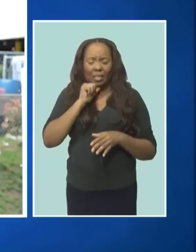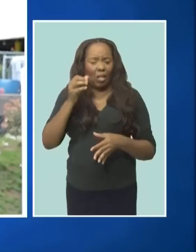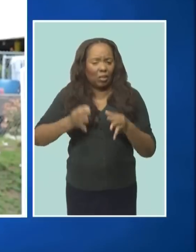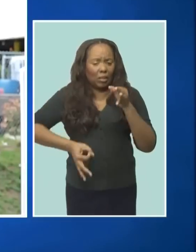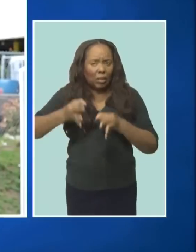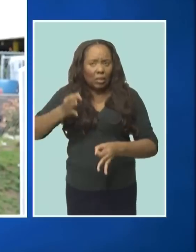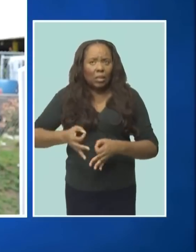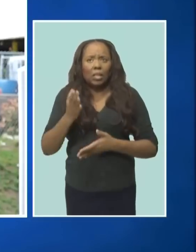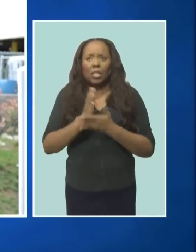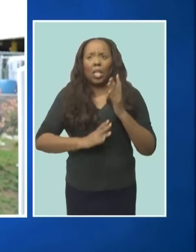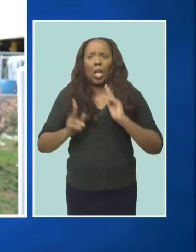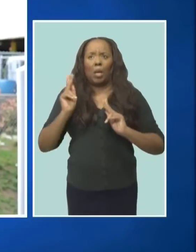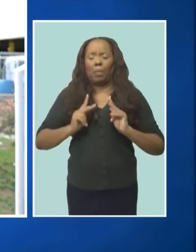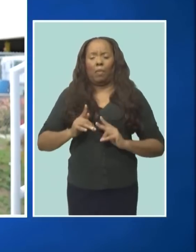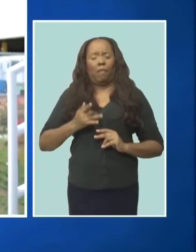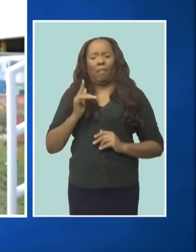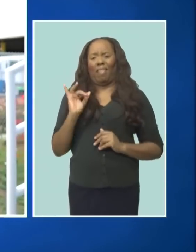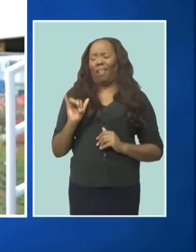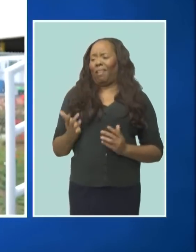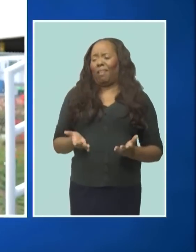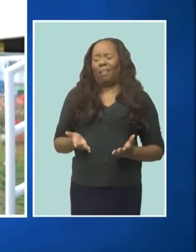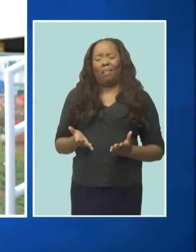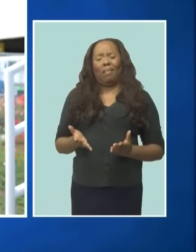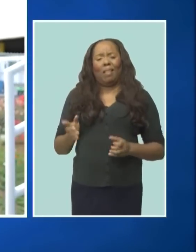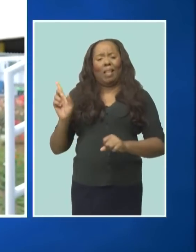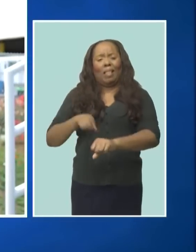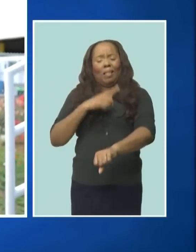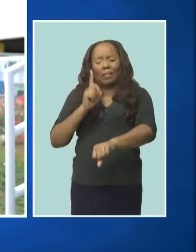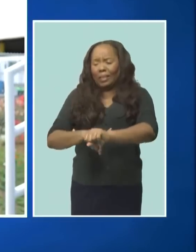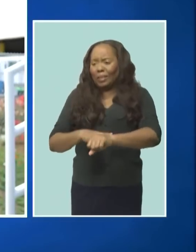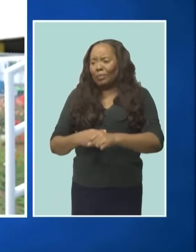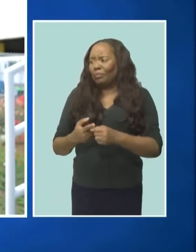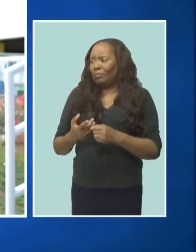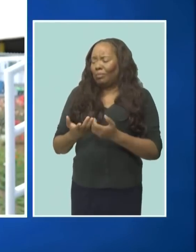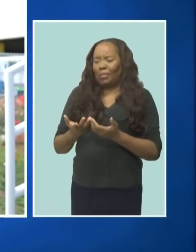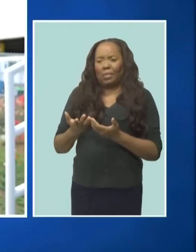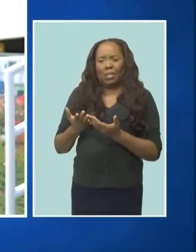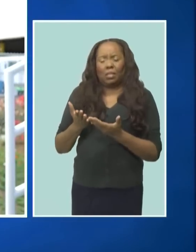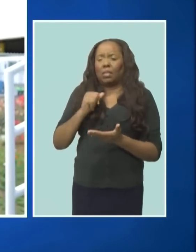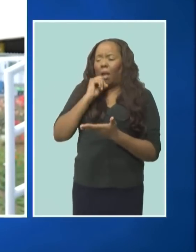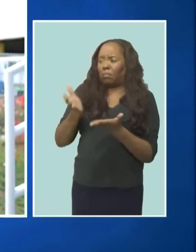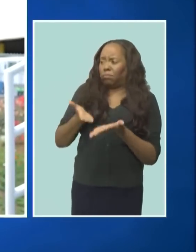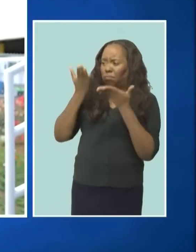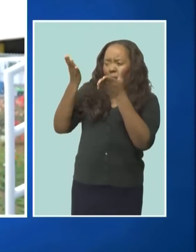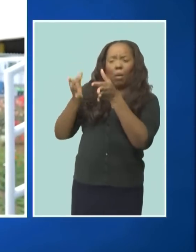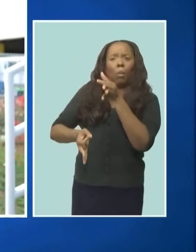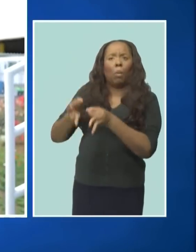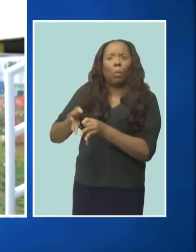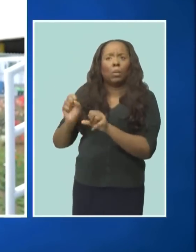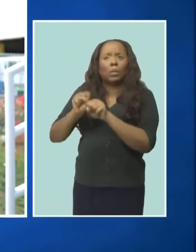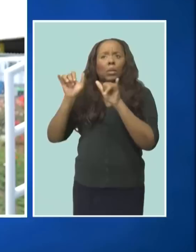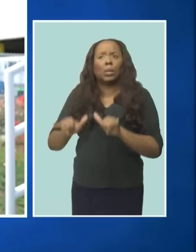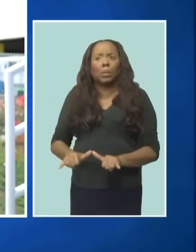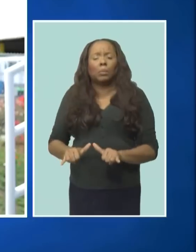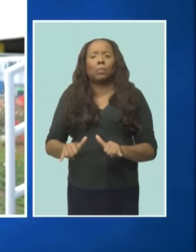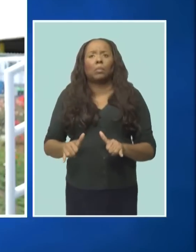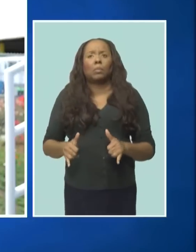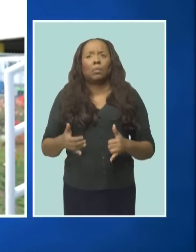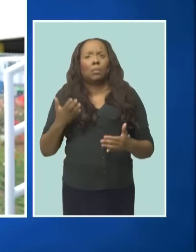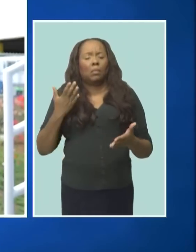persons might think that when it takes so long for it to get through the court system, that it might bring